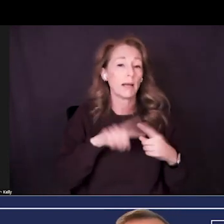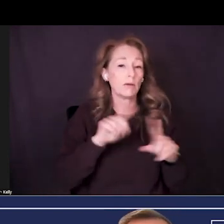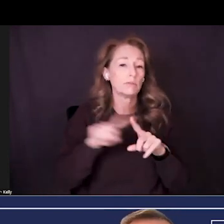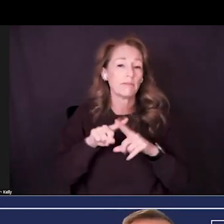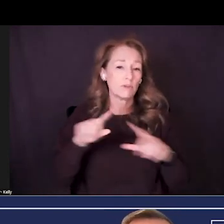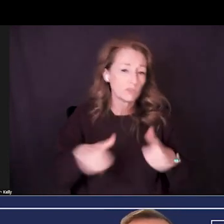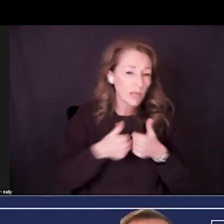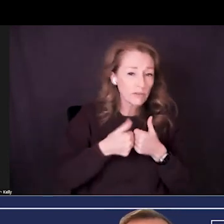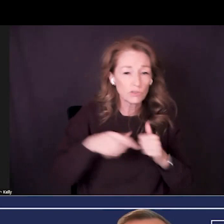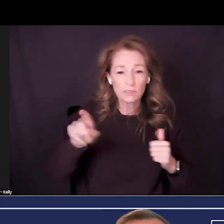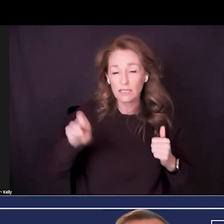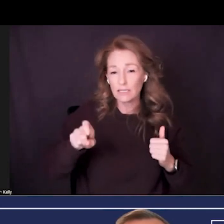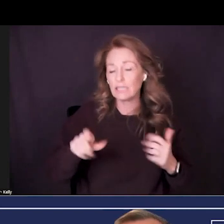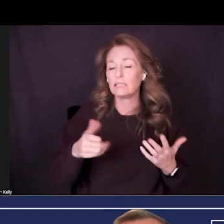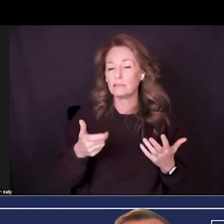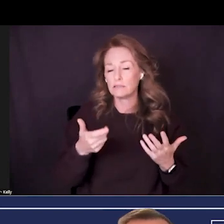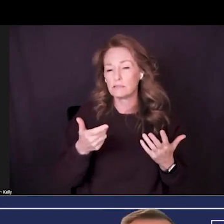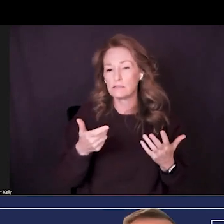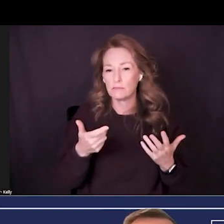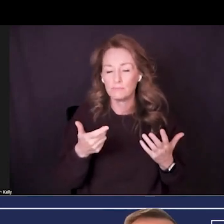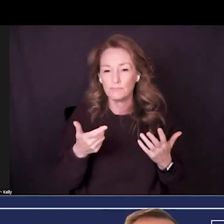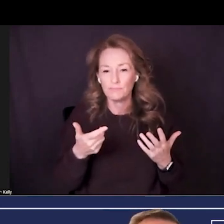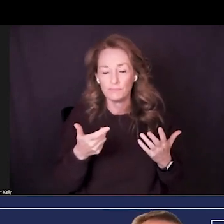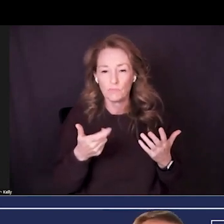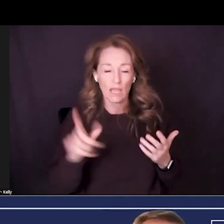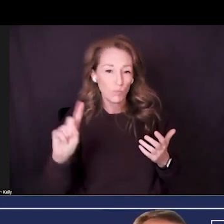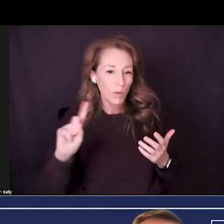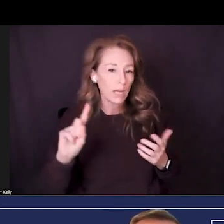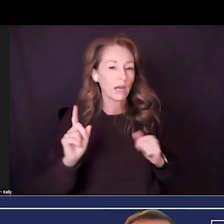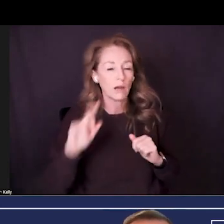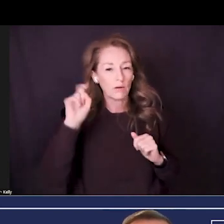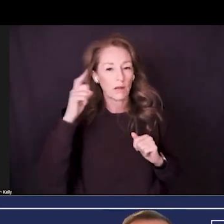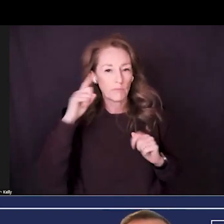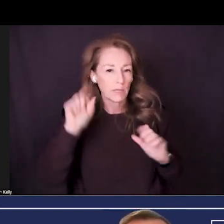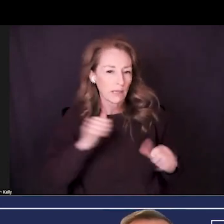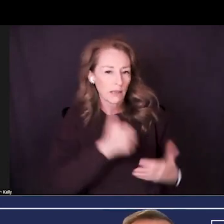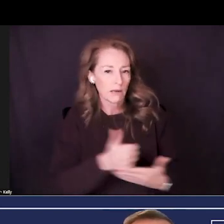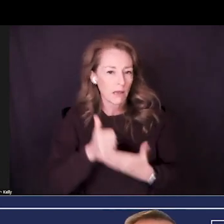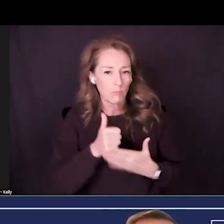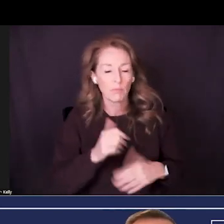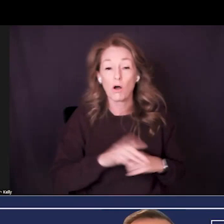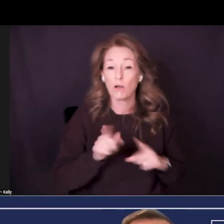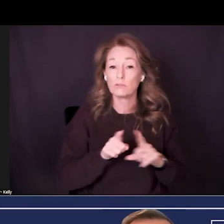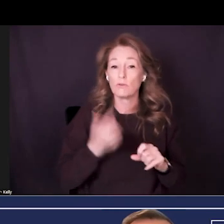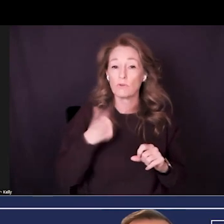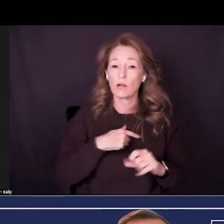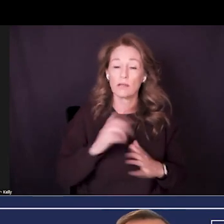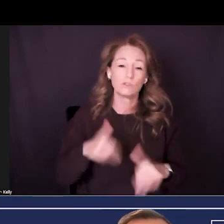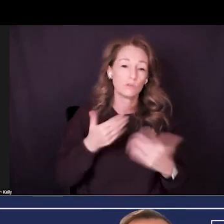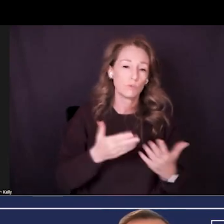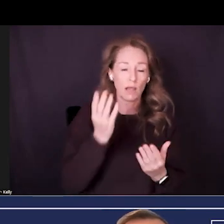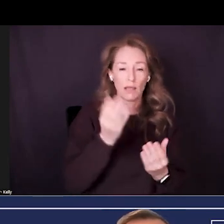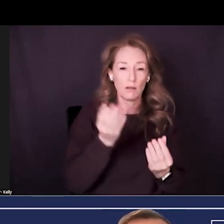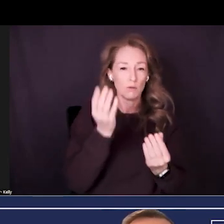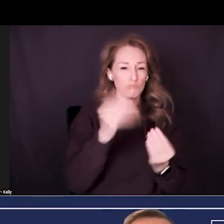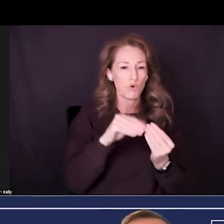are where the government, where the federal government can be helpful, and also for us to be providing more information about what we're doing at the federal level